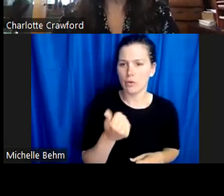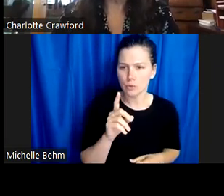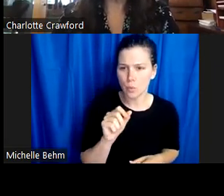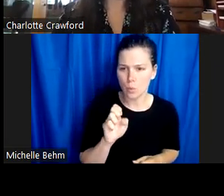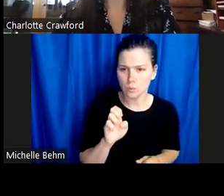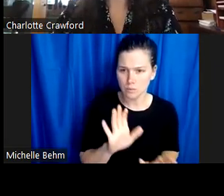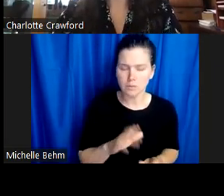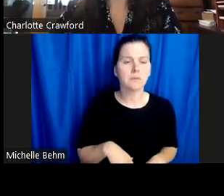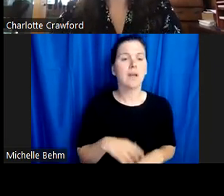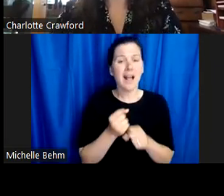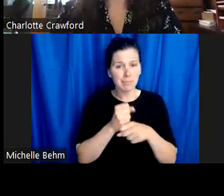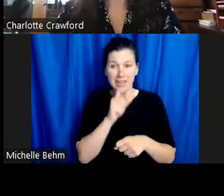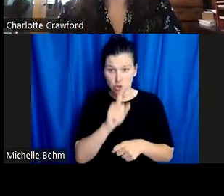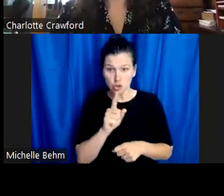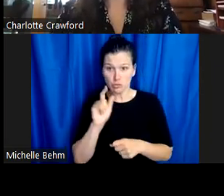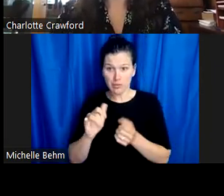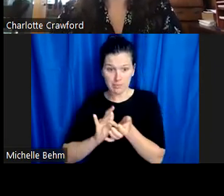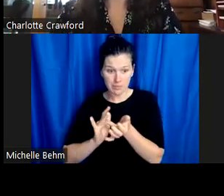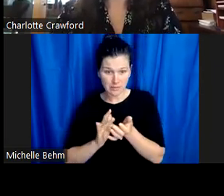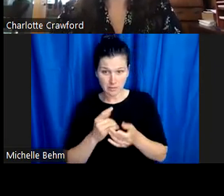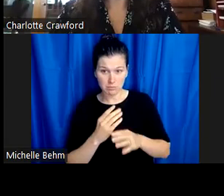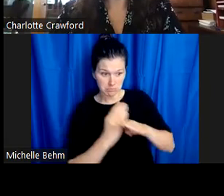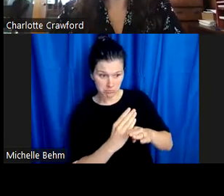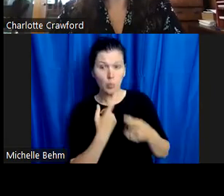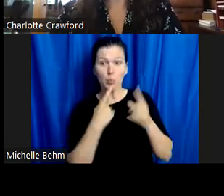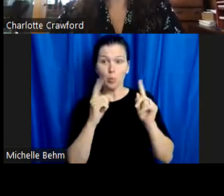sure that this is working well for them.